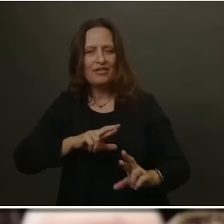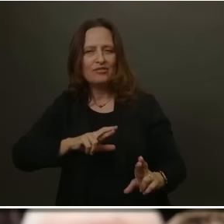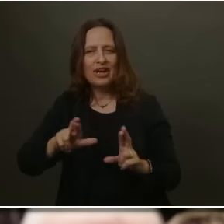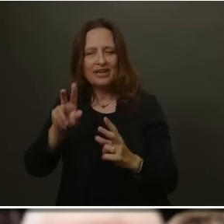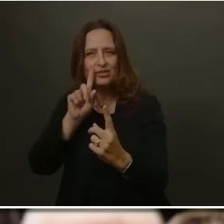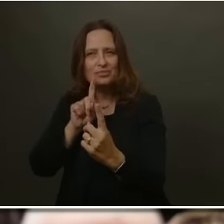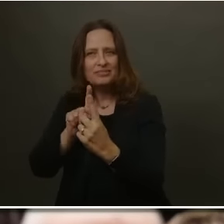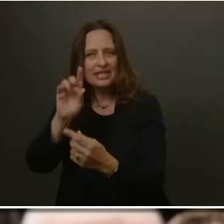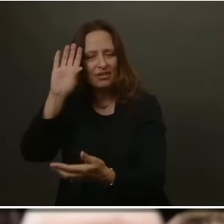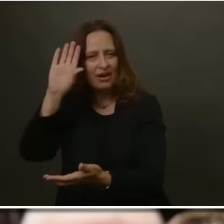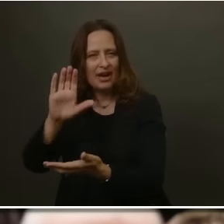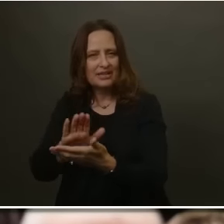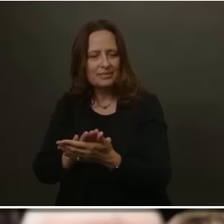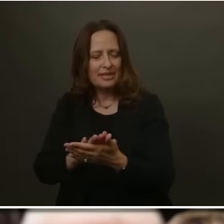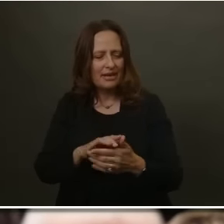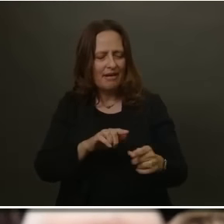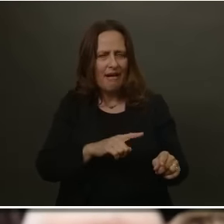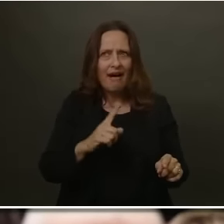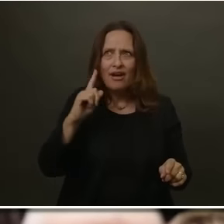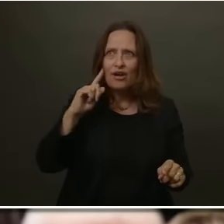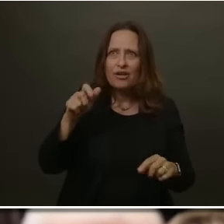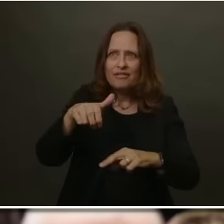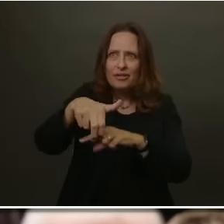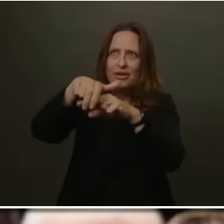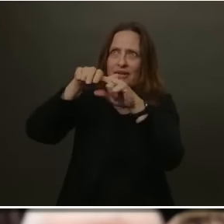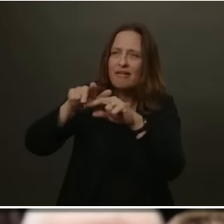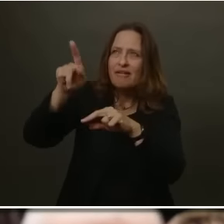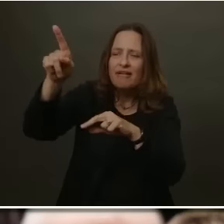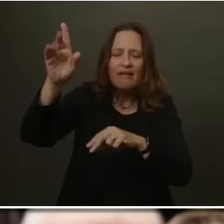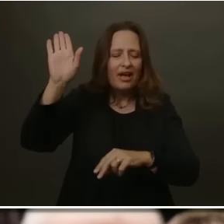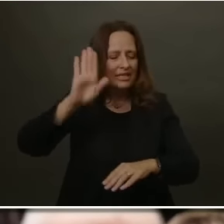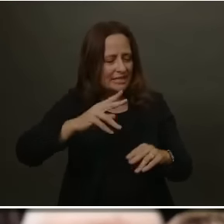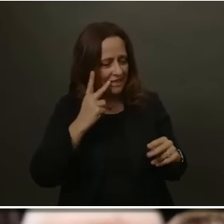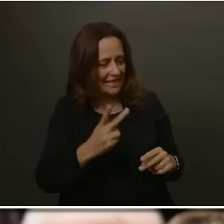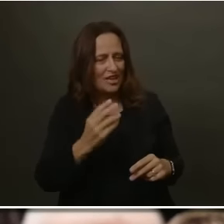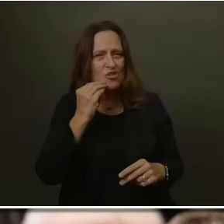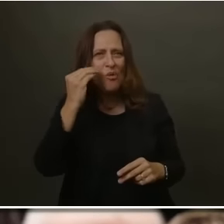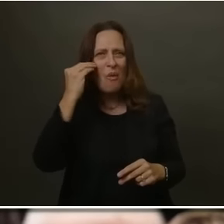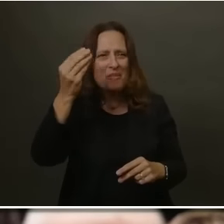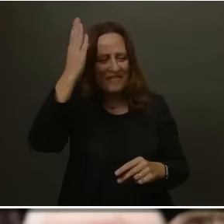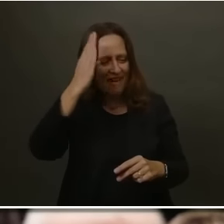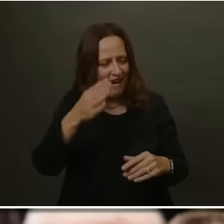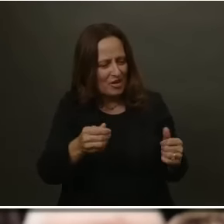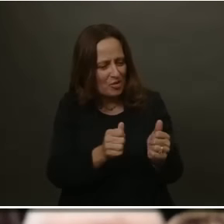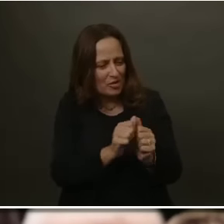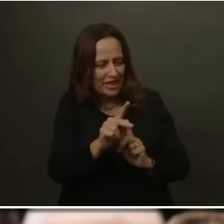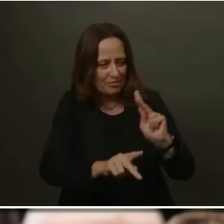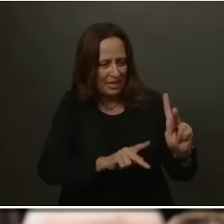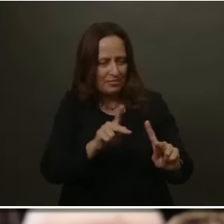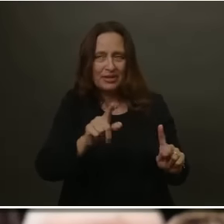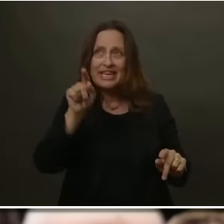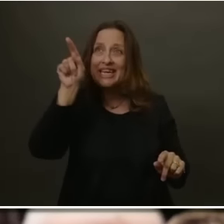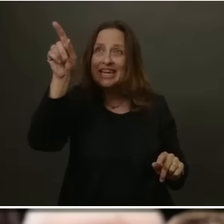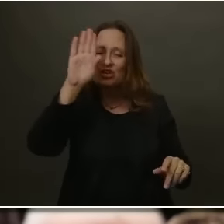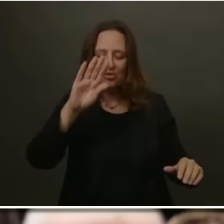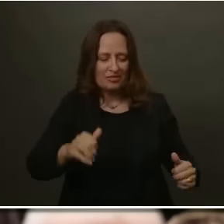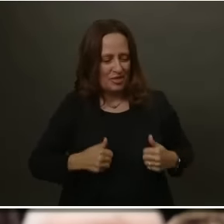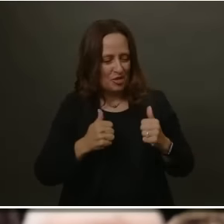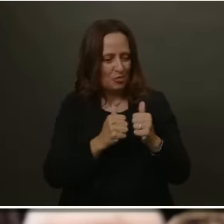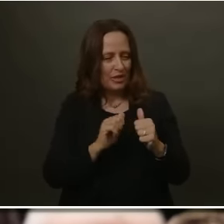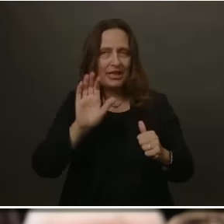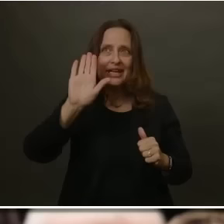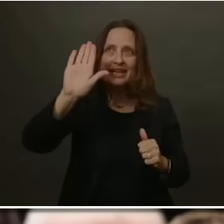voice from the throne saying, "See, the home of God is among mortals. He will dwell with them as their God. They will